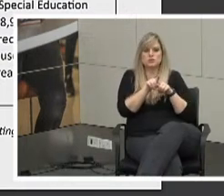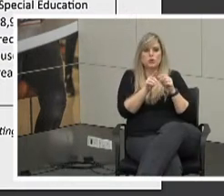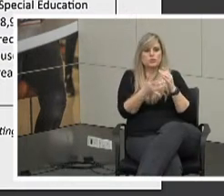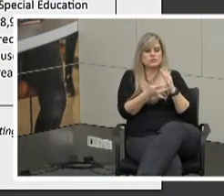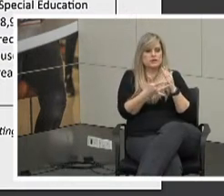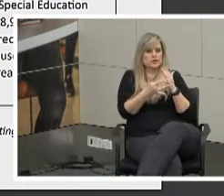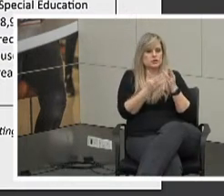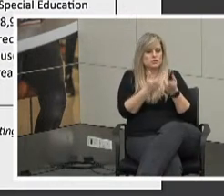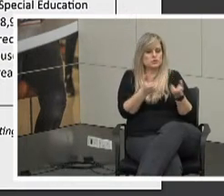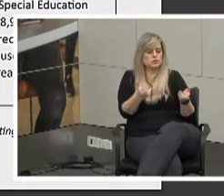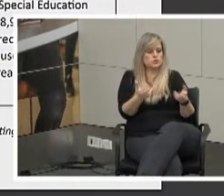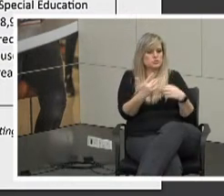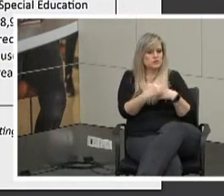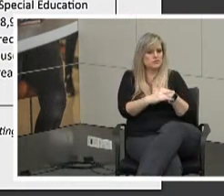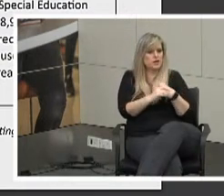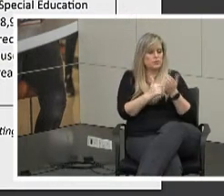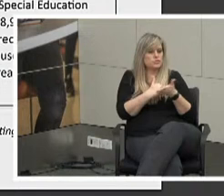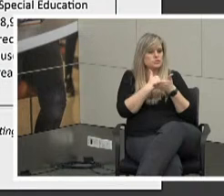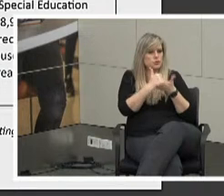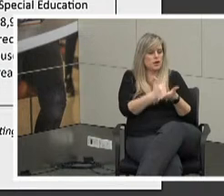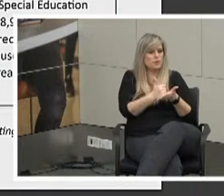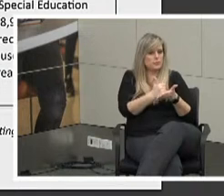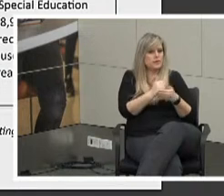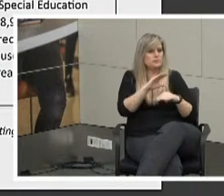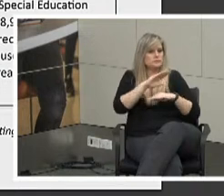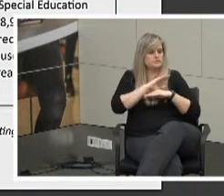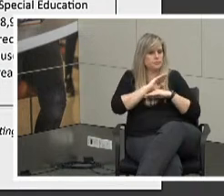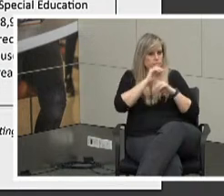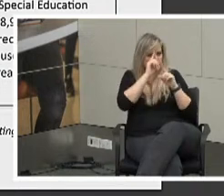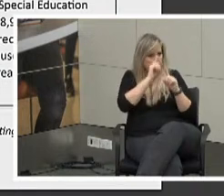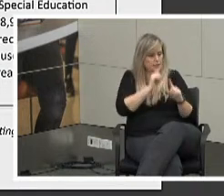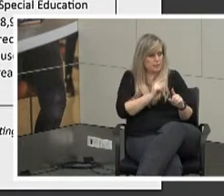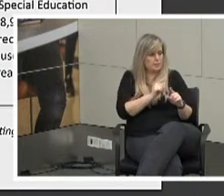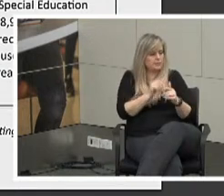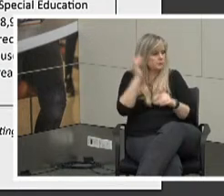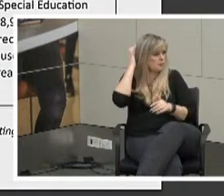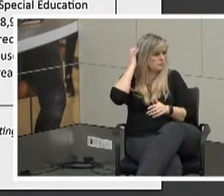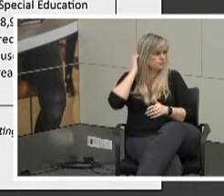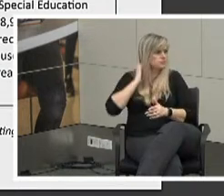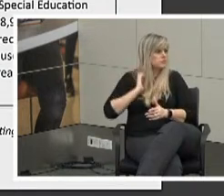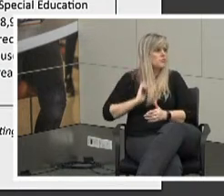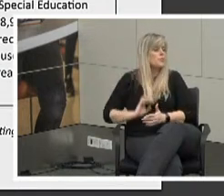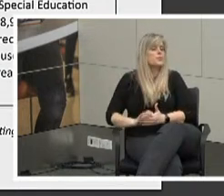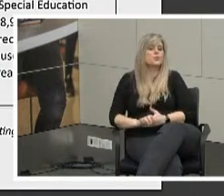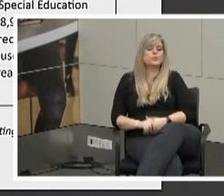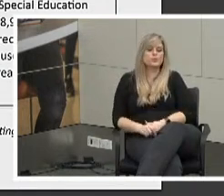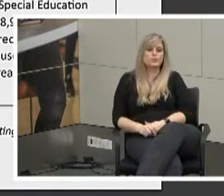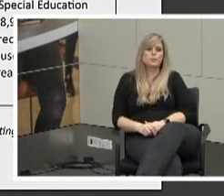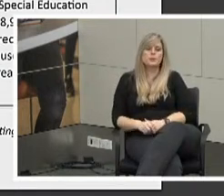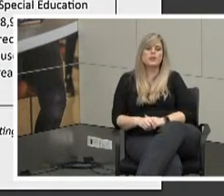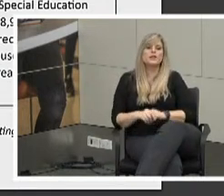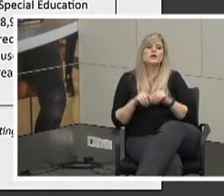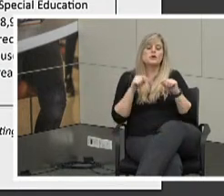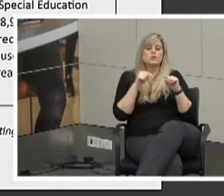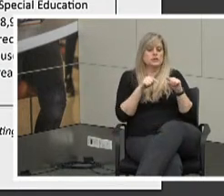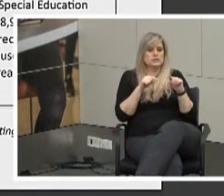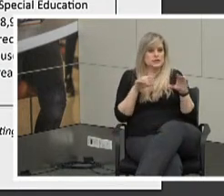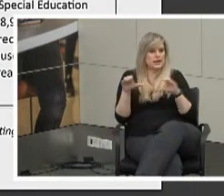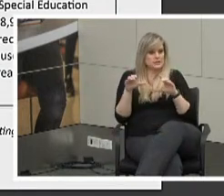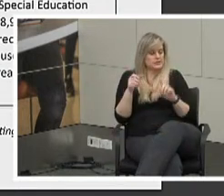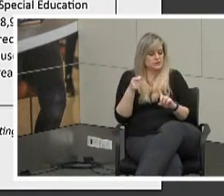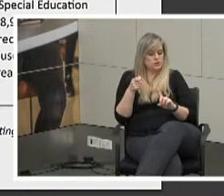Technical Resources to help them um meet these um indicators this um activity